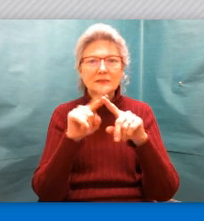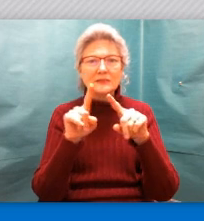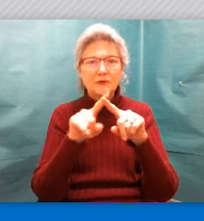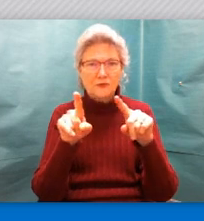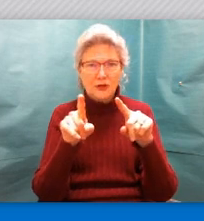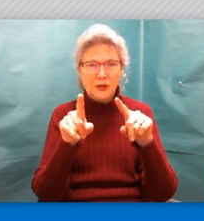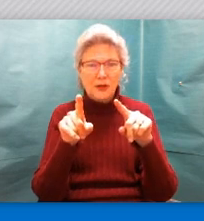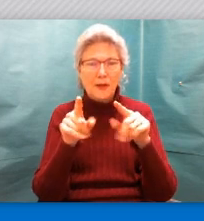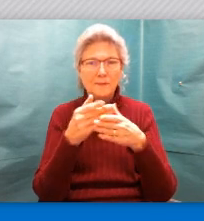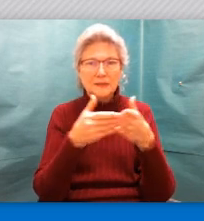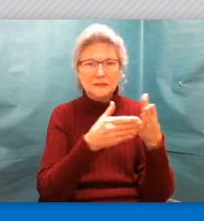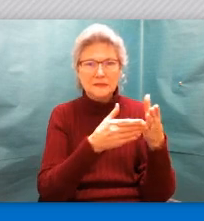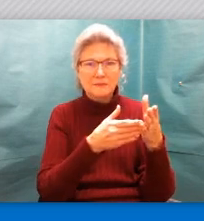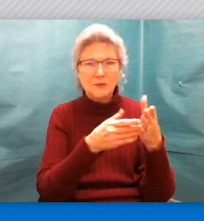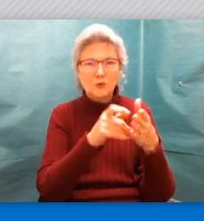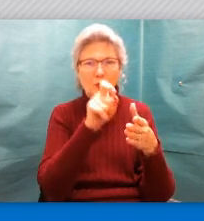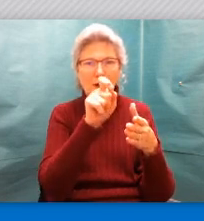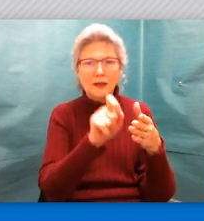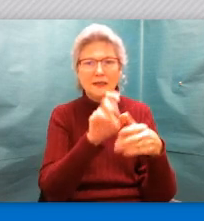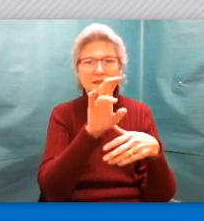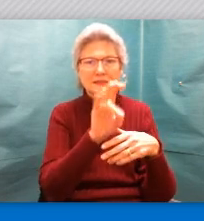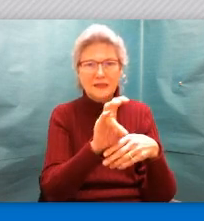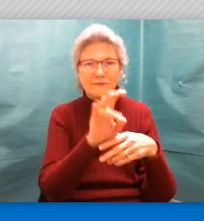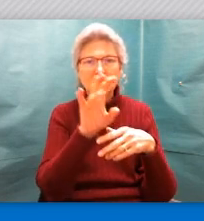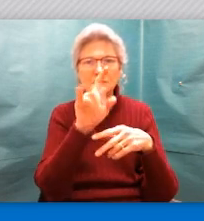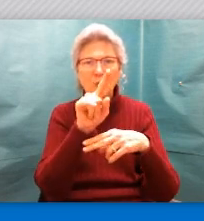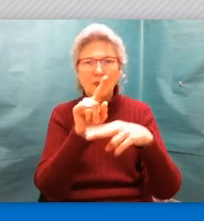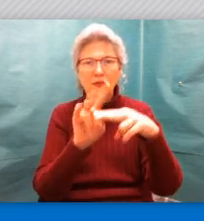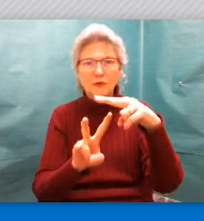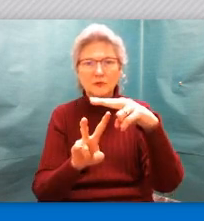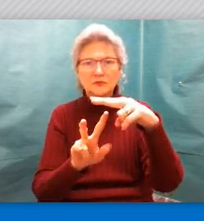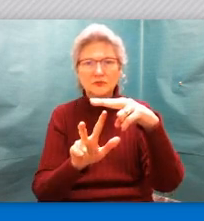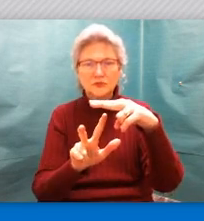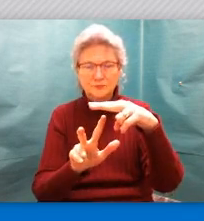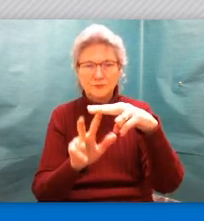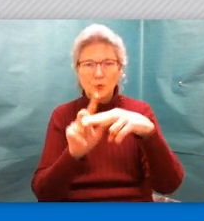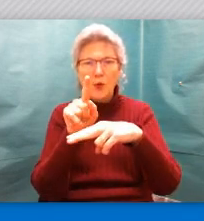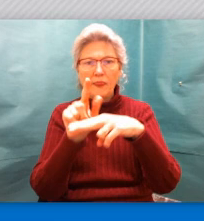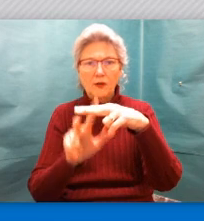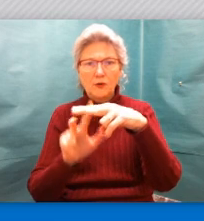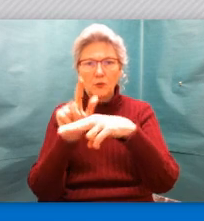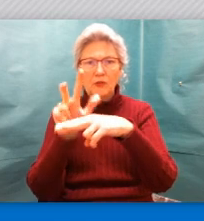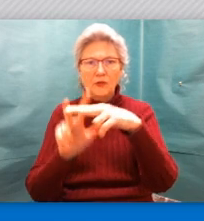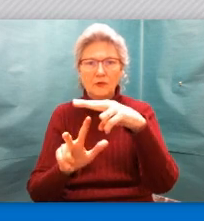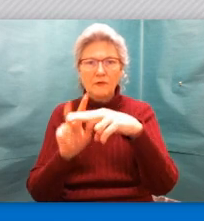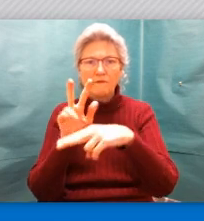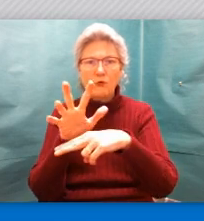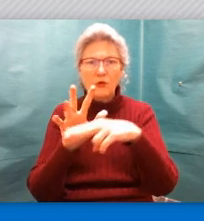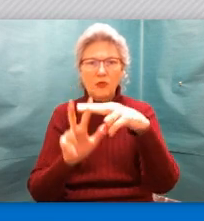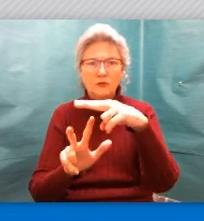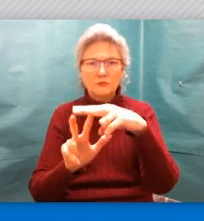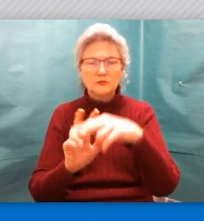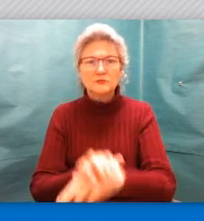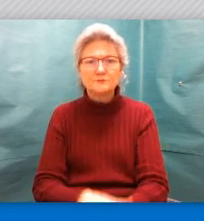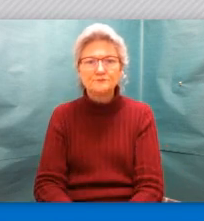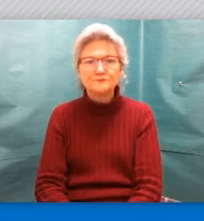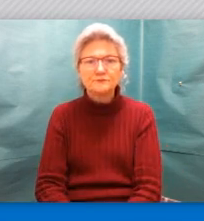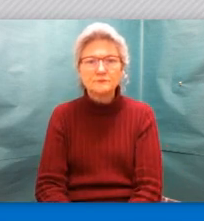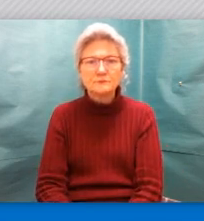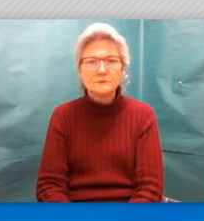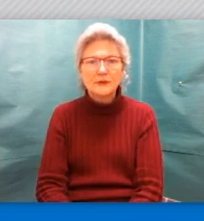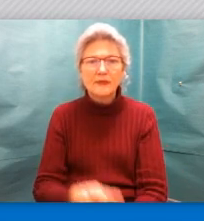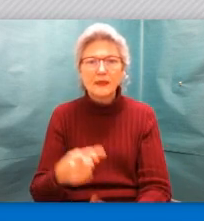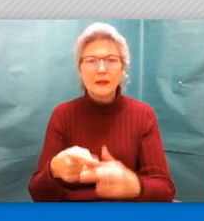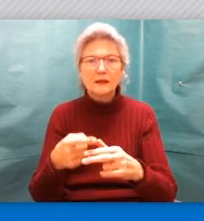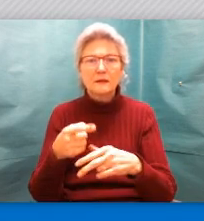broken up into 1/3. So there's 3, and I'll keep writing here. This will be 4.